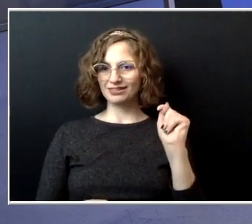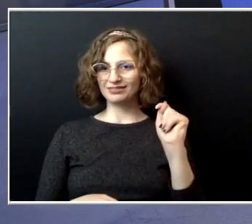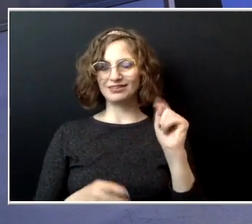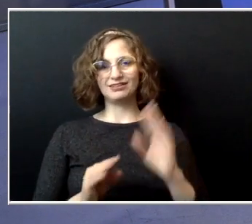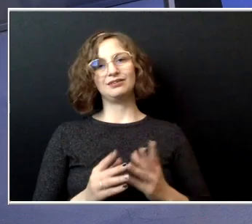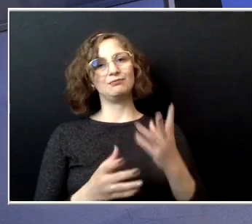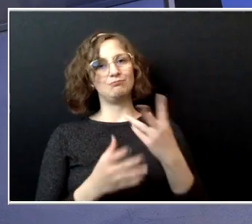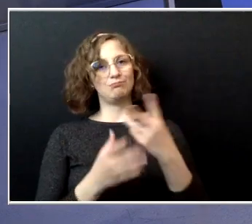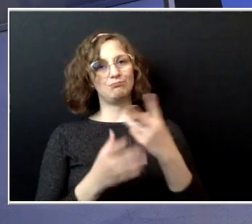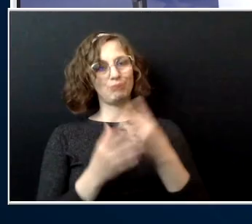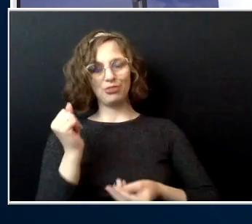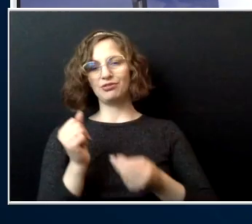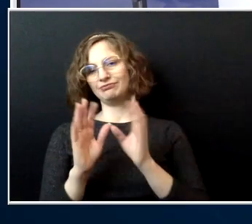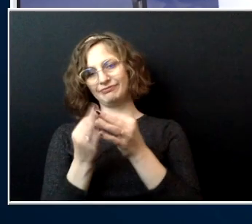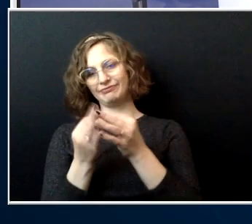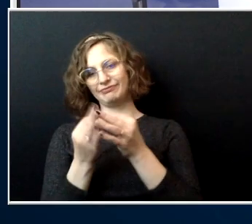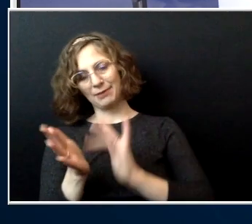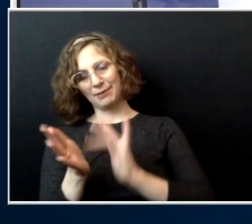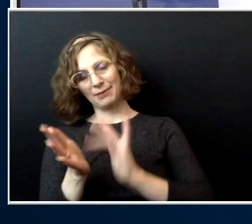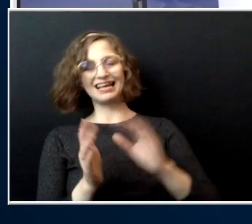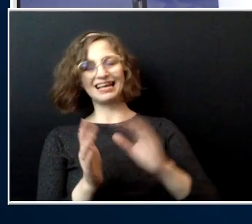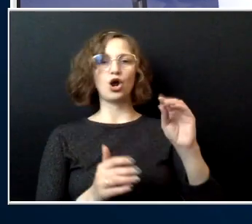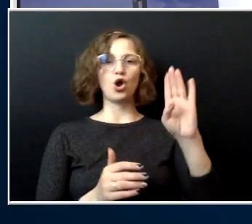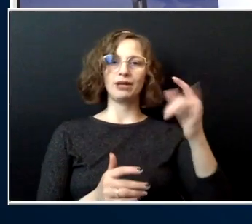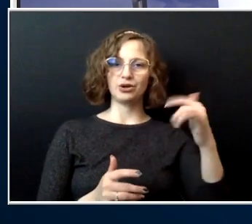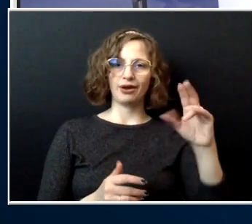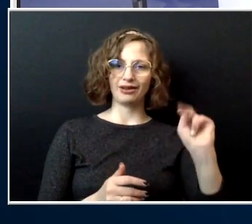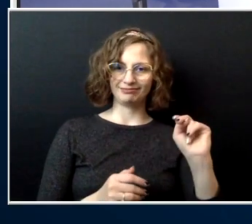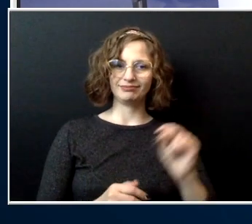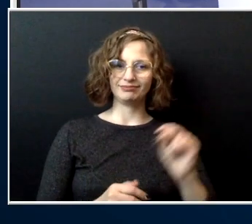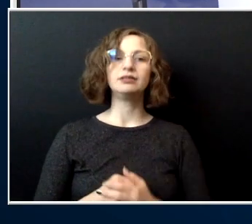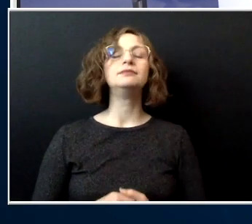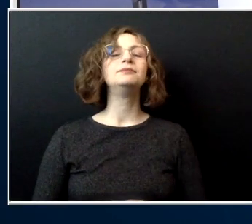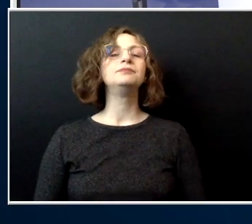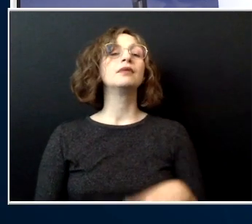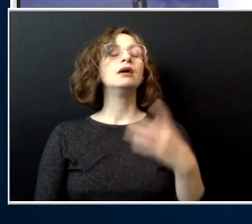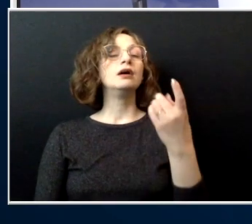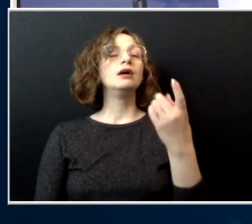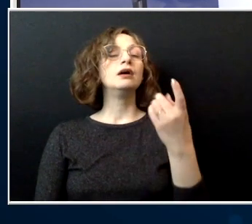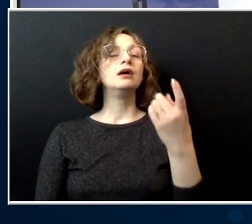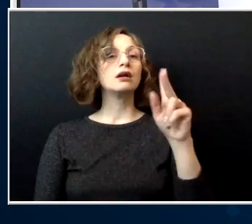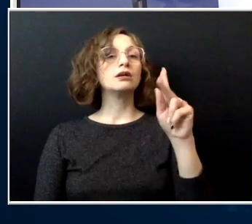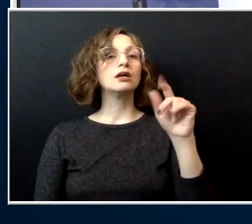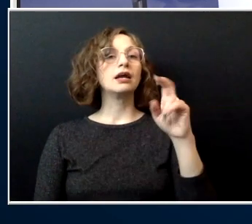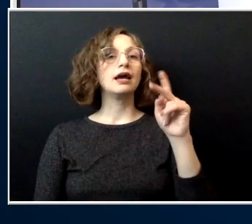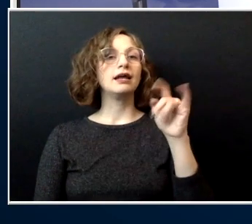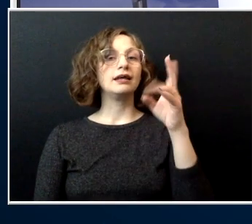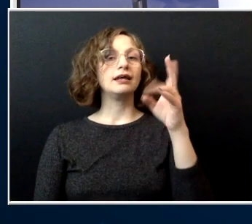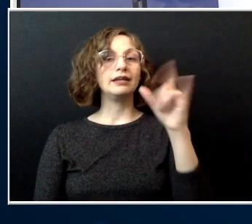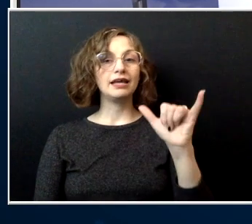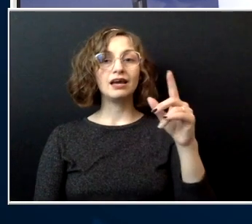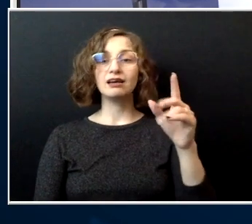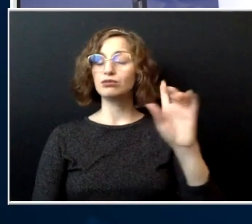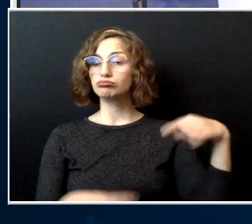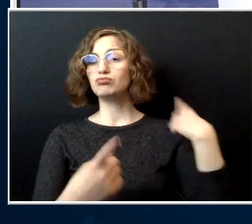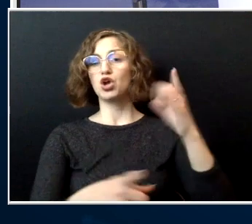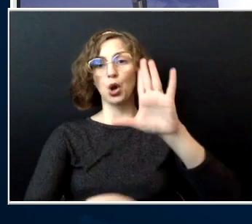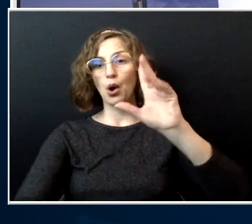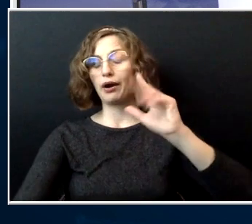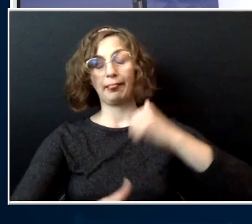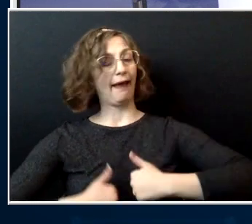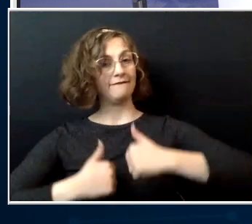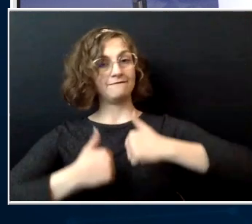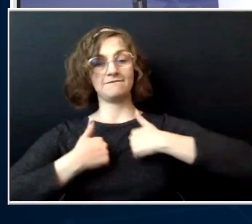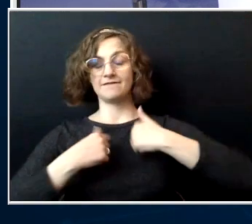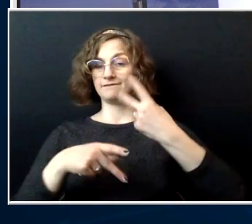Exactly. Dr. Kennedy, you spent your life trying to help figure out how to deliver health care in rural Kansas. This is your life's work. What are we going to